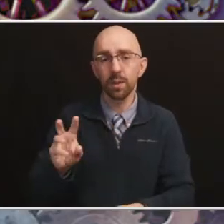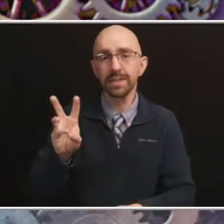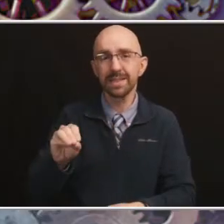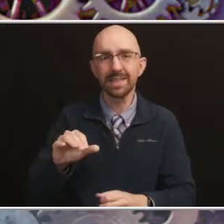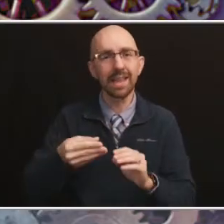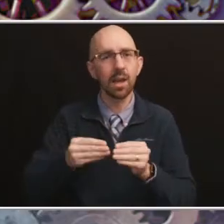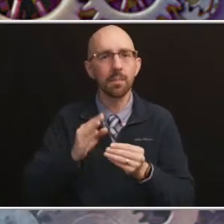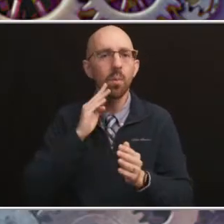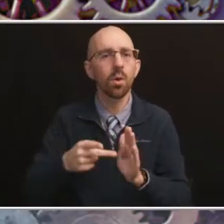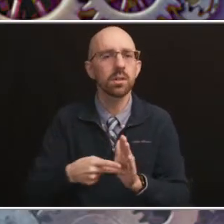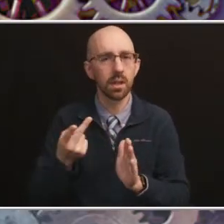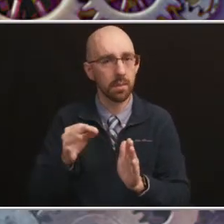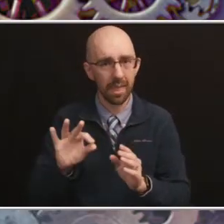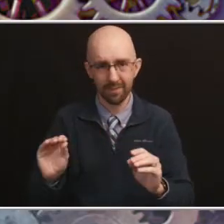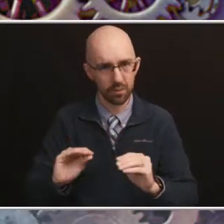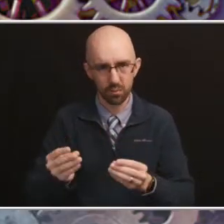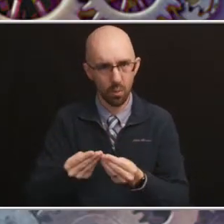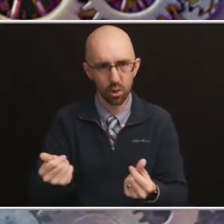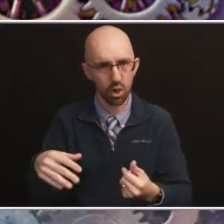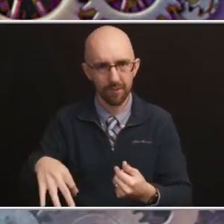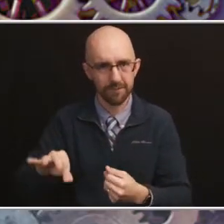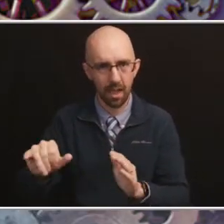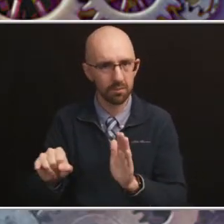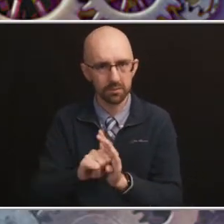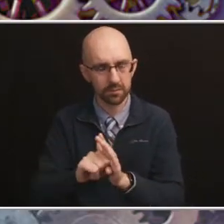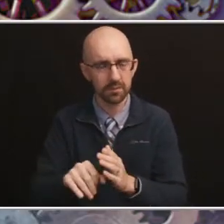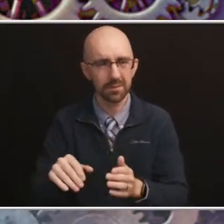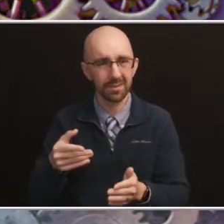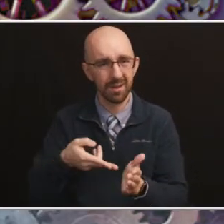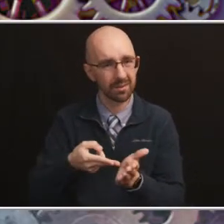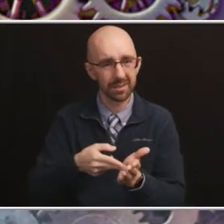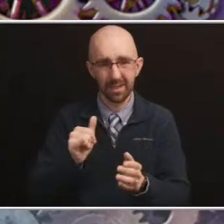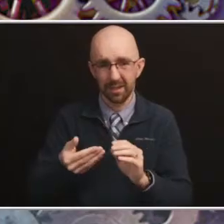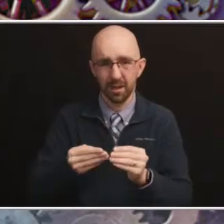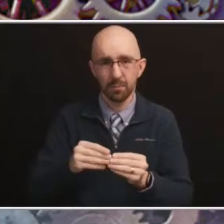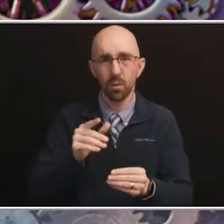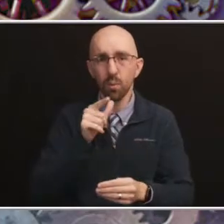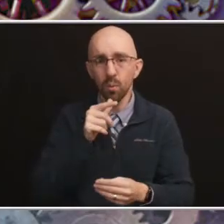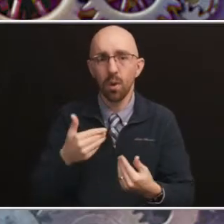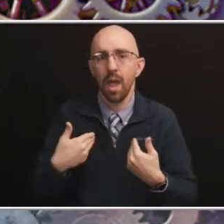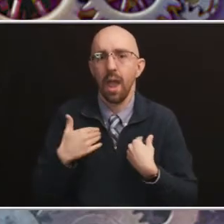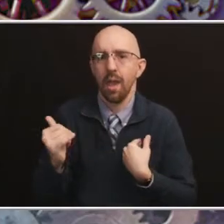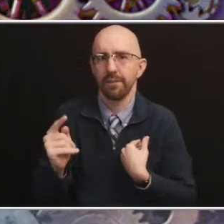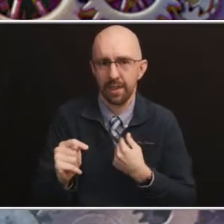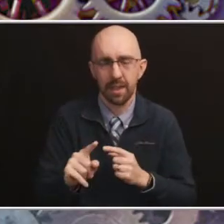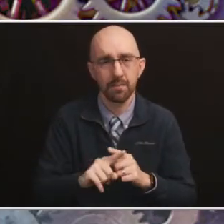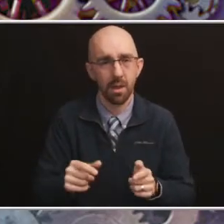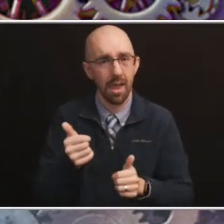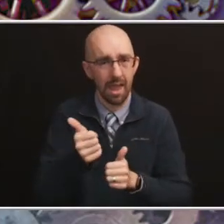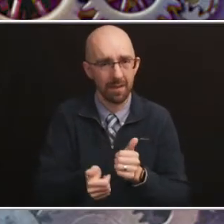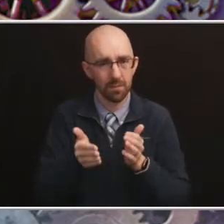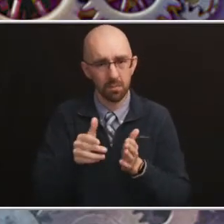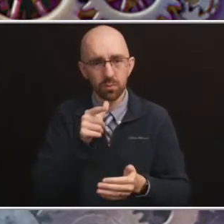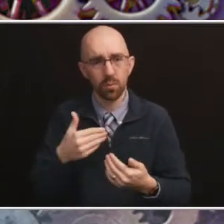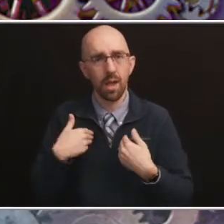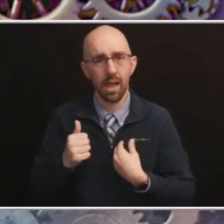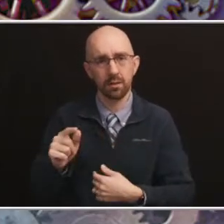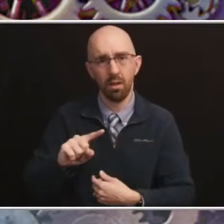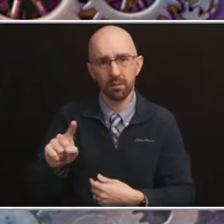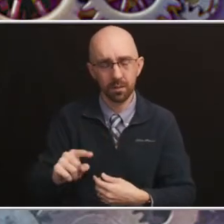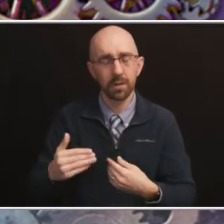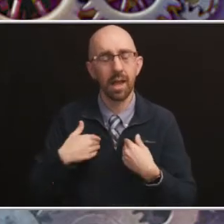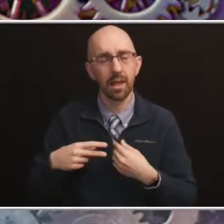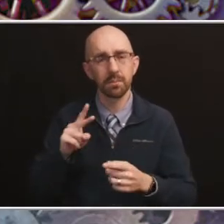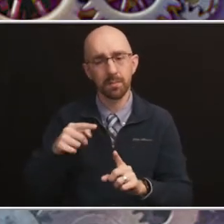cure is found. And honestly, that's just the number of people who have it. But every single person who has Alzheimer's has people who love them